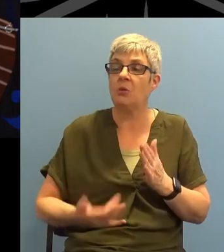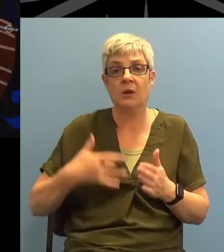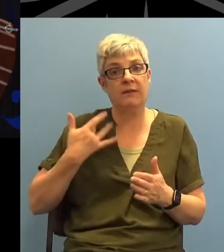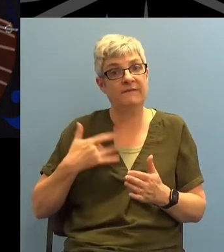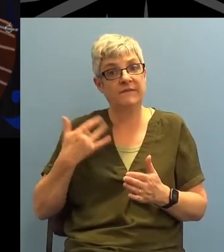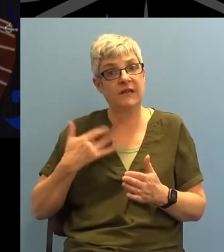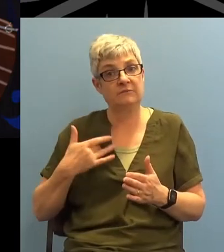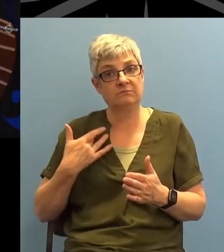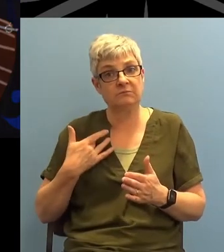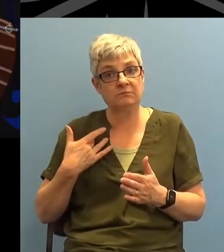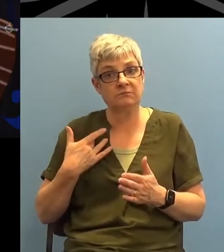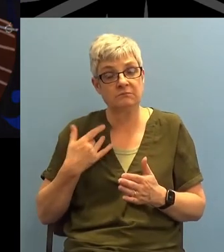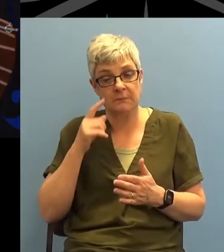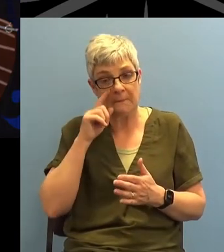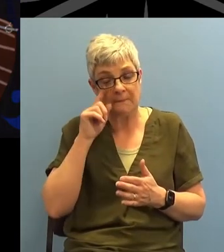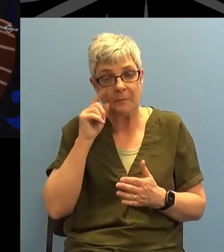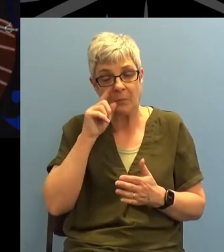live?